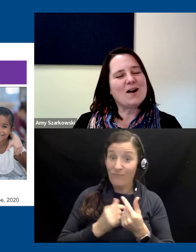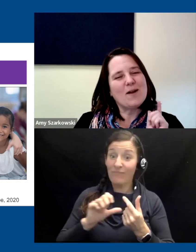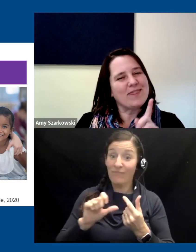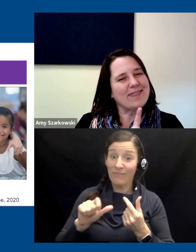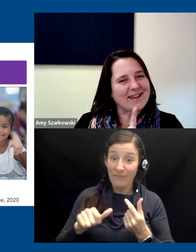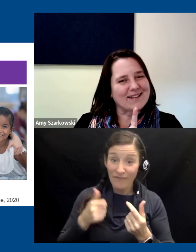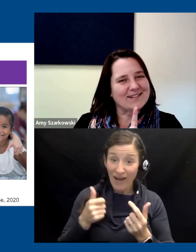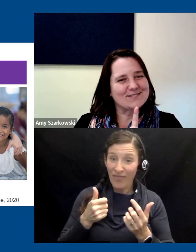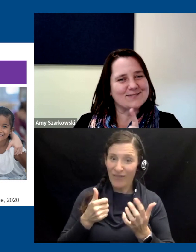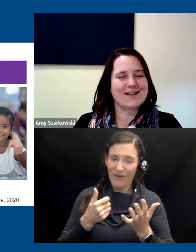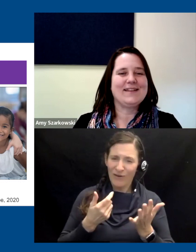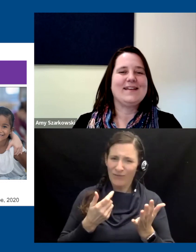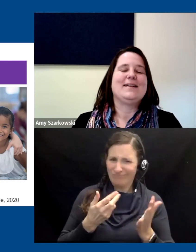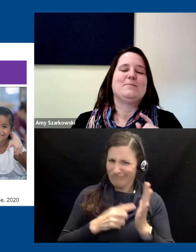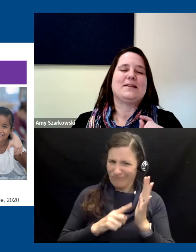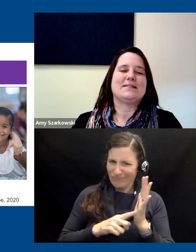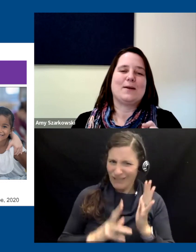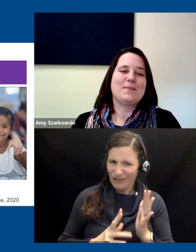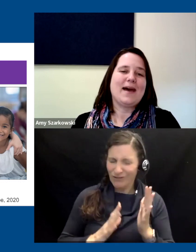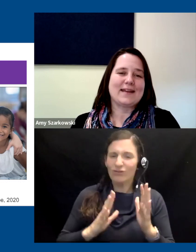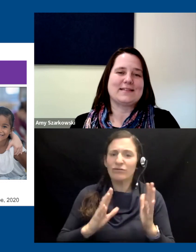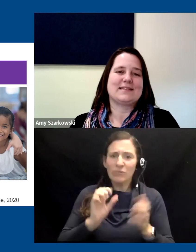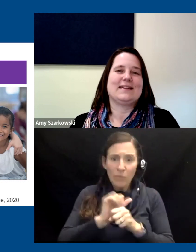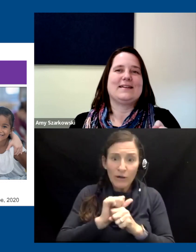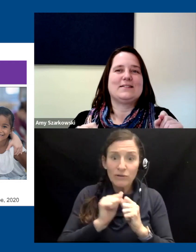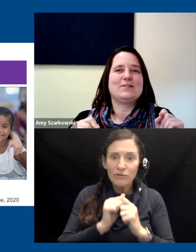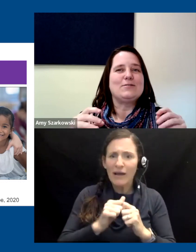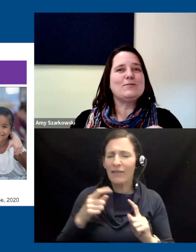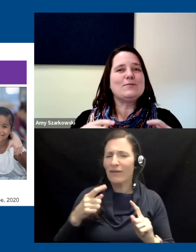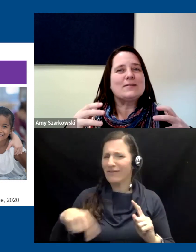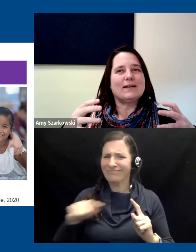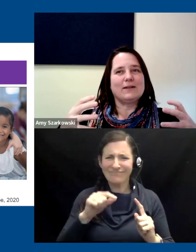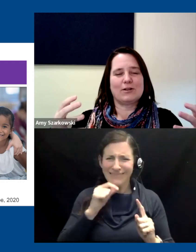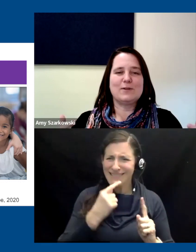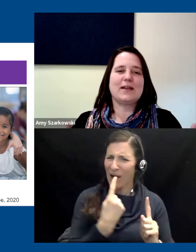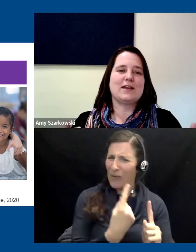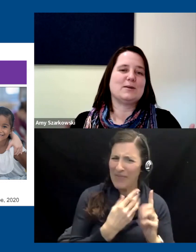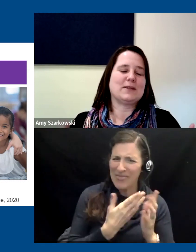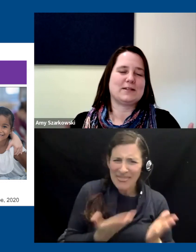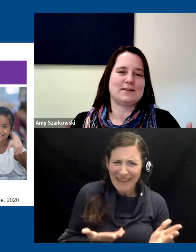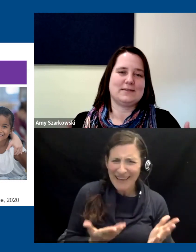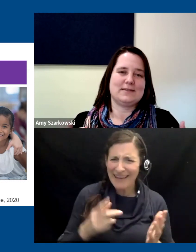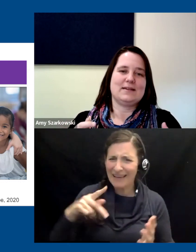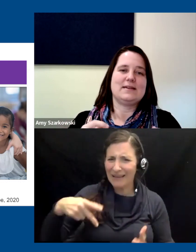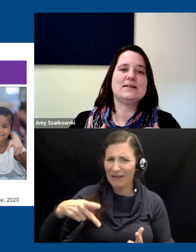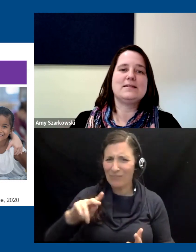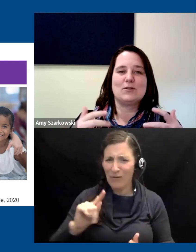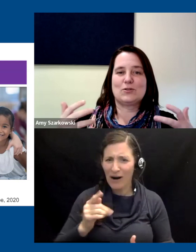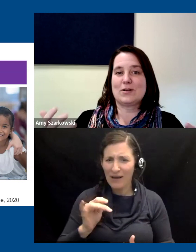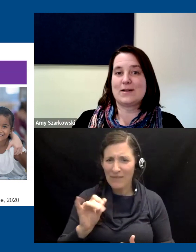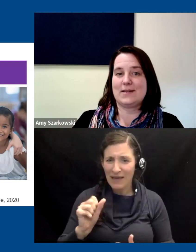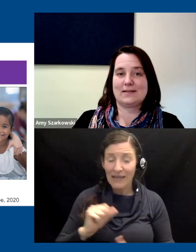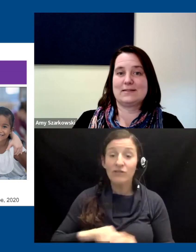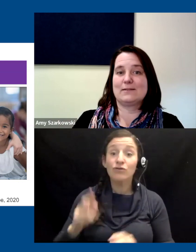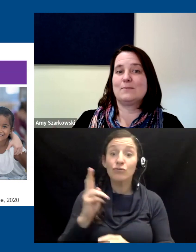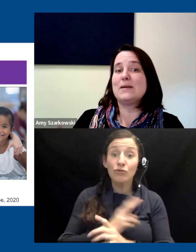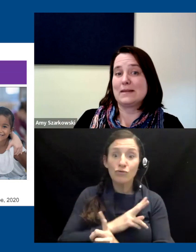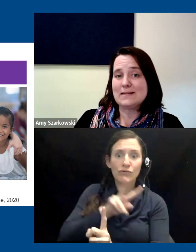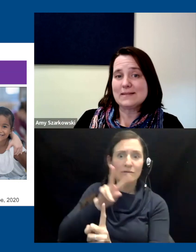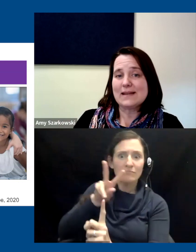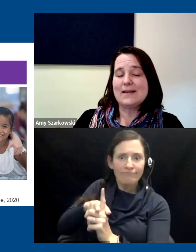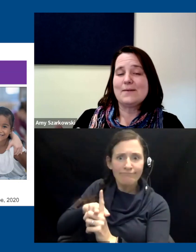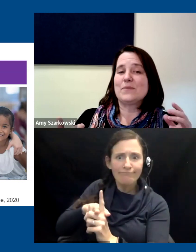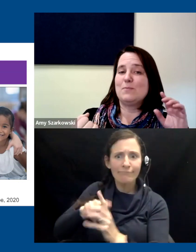it's not one thing, right? Because pragmatics, to use your communication abilities in social contexts,